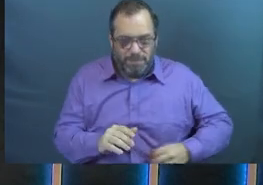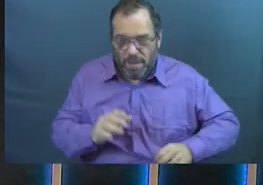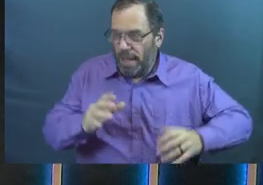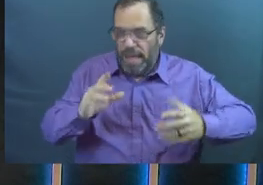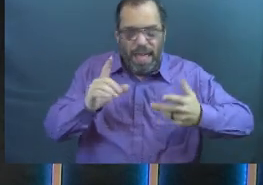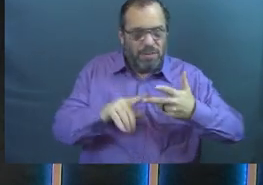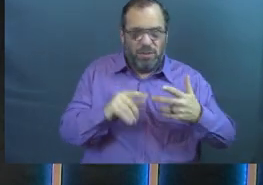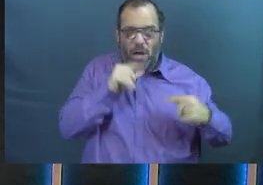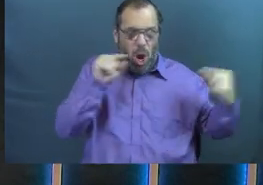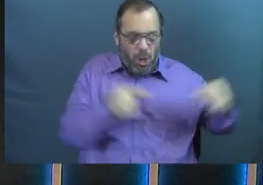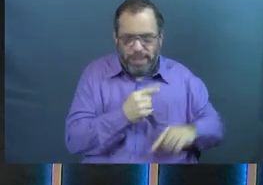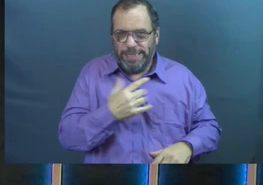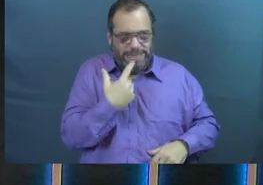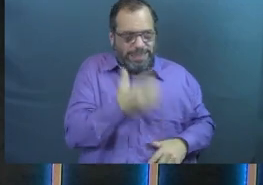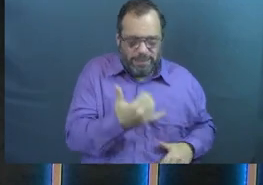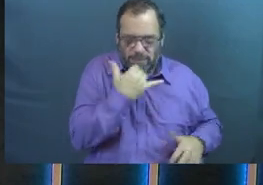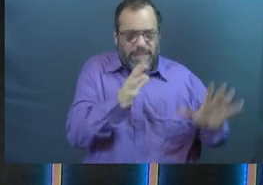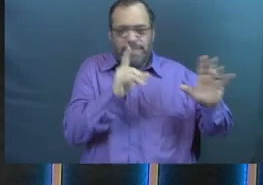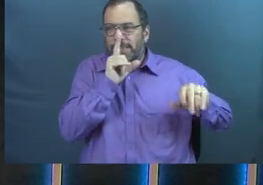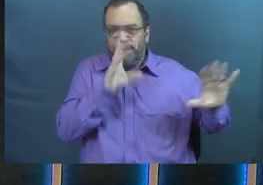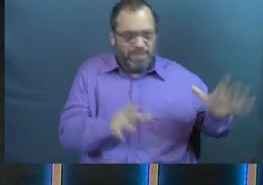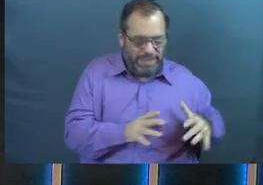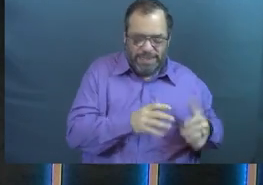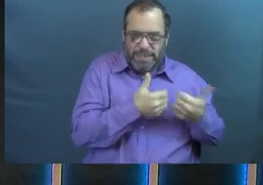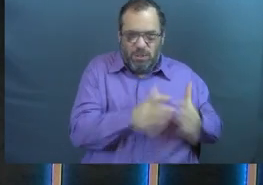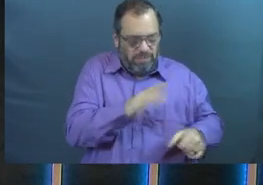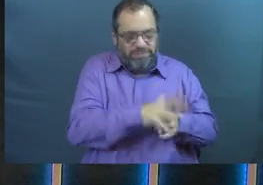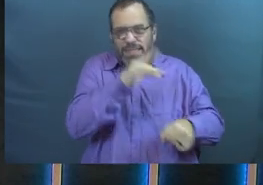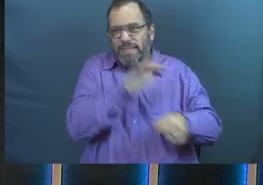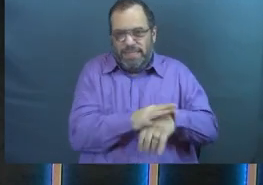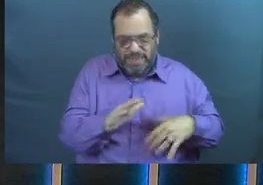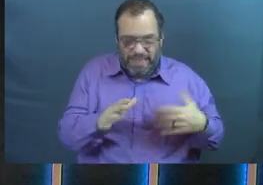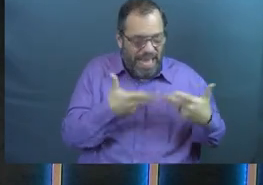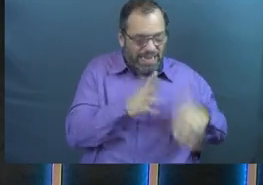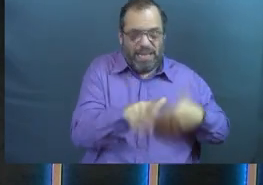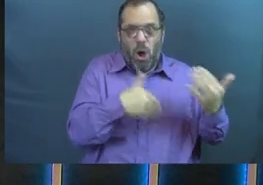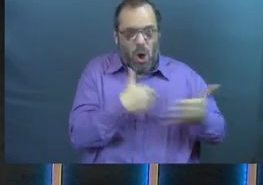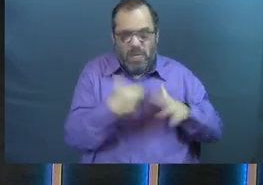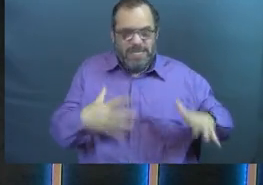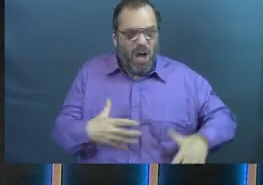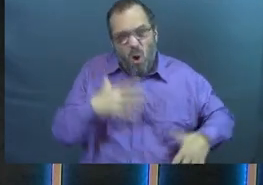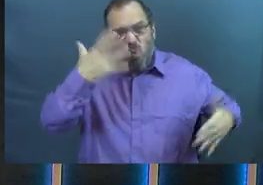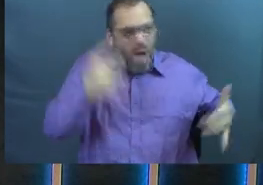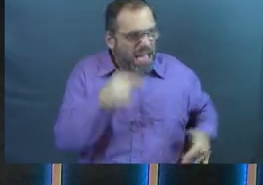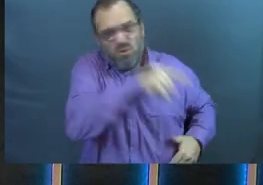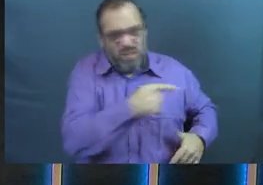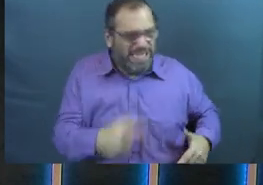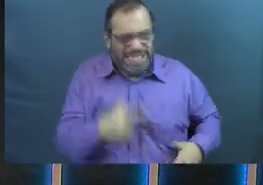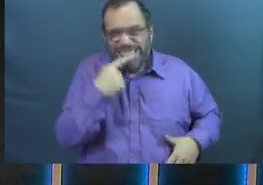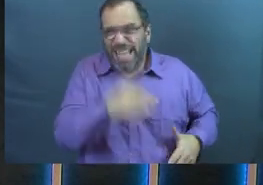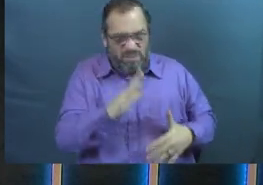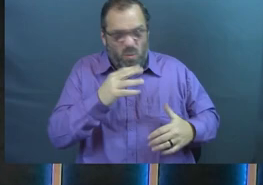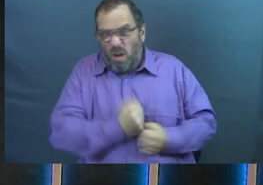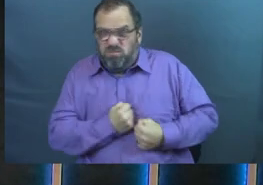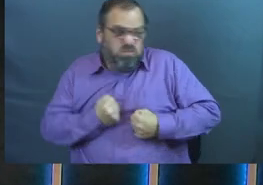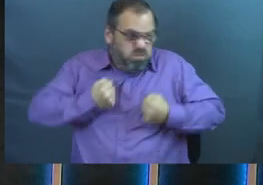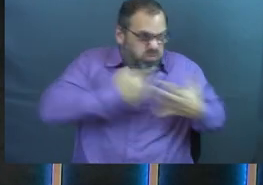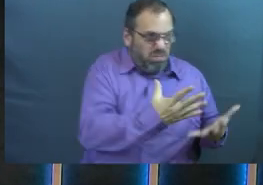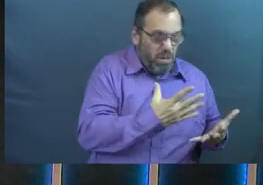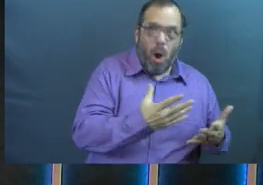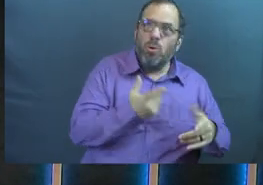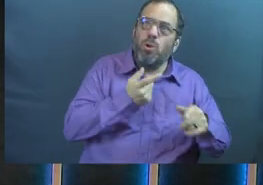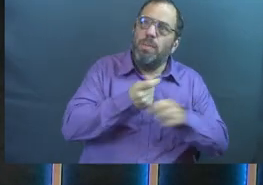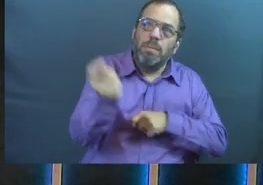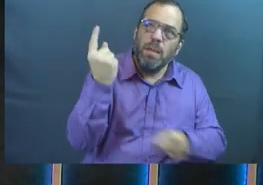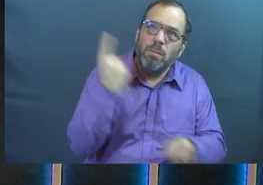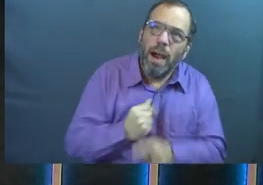And you're trying not to hurt each other. And you're trying not to lose your temper and let things out. Because, man, if you just let it all go, you'd be cruel,